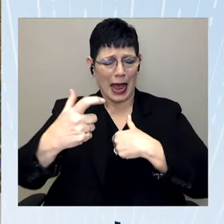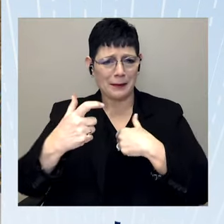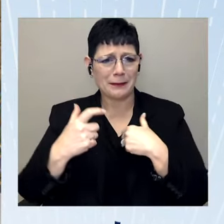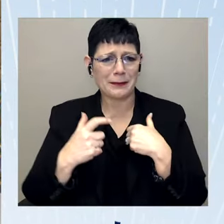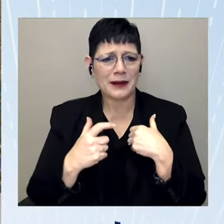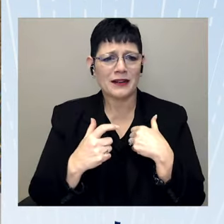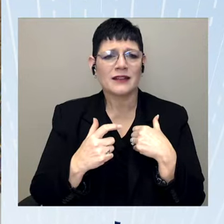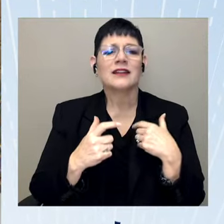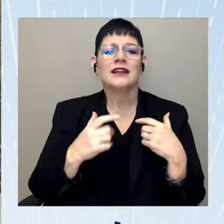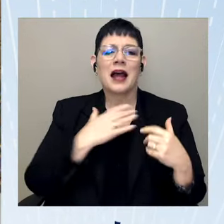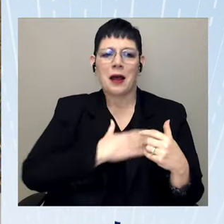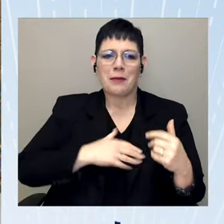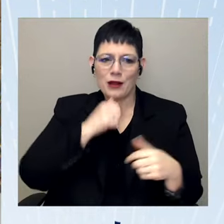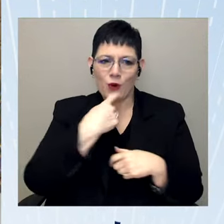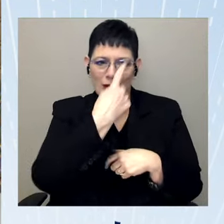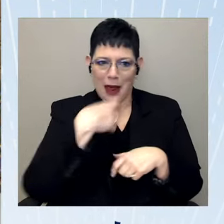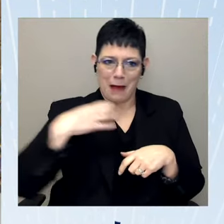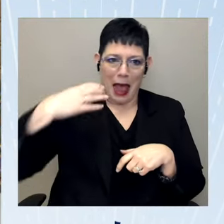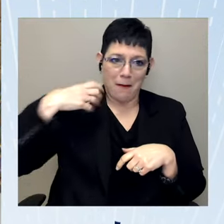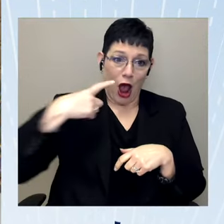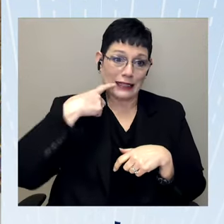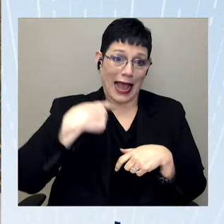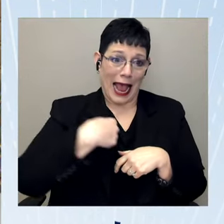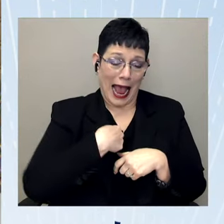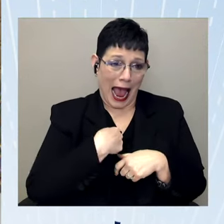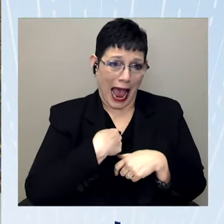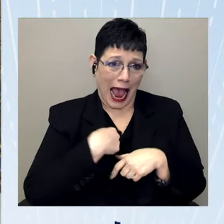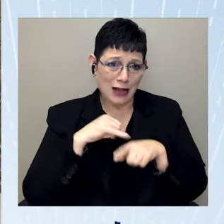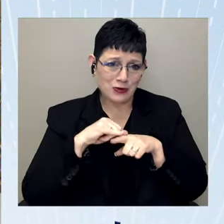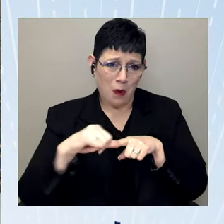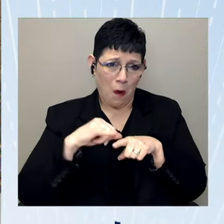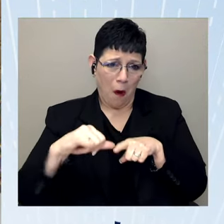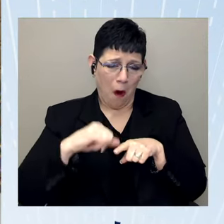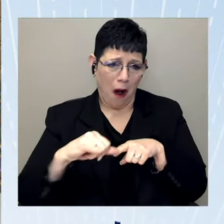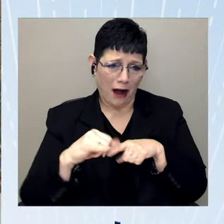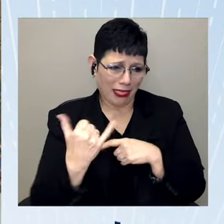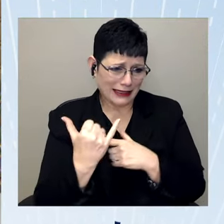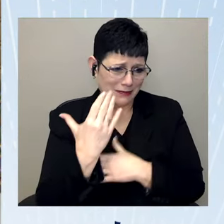please do not tell my boss that I just swore in this room.